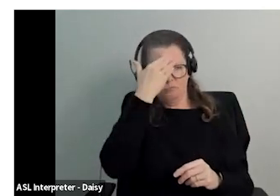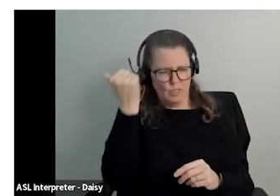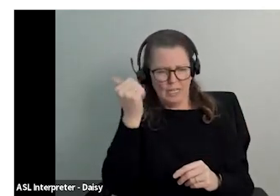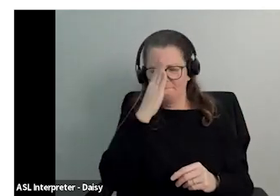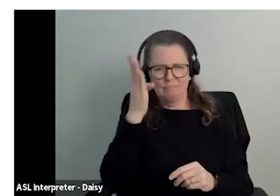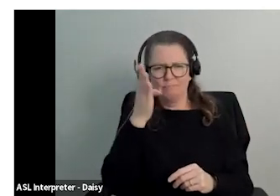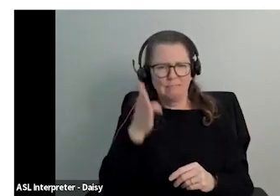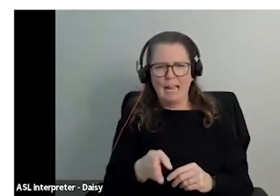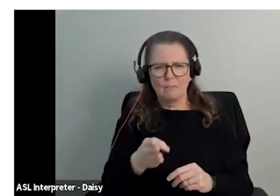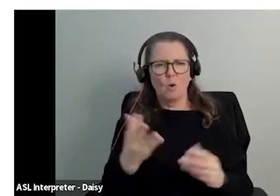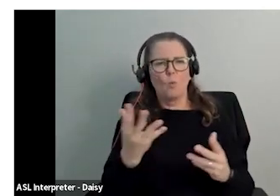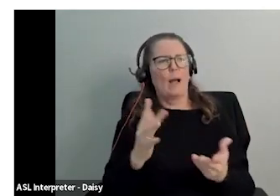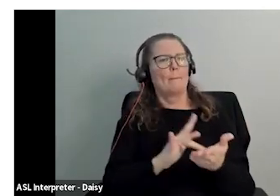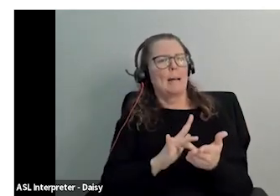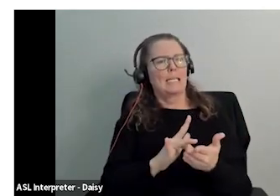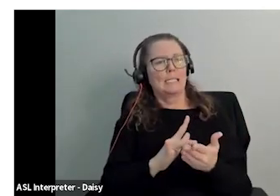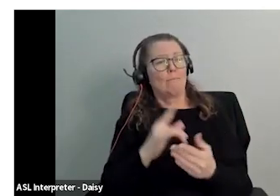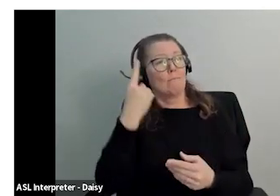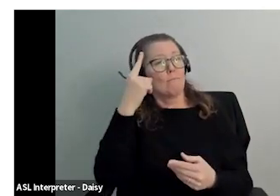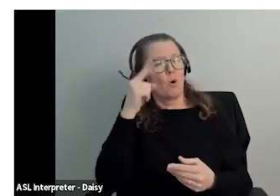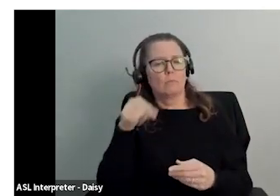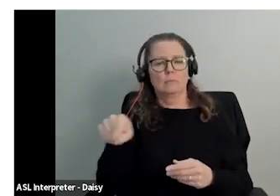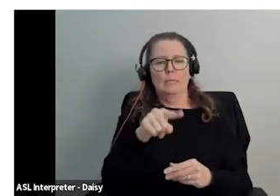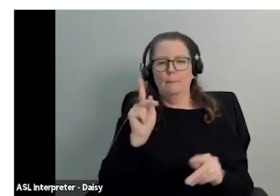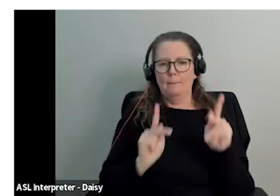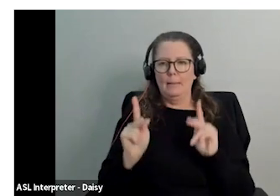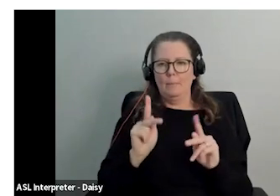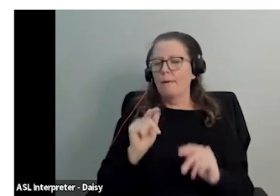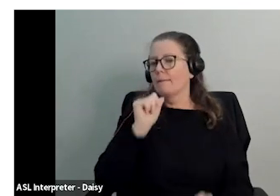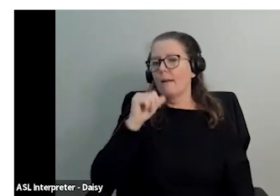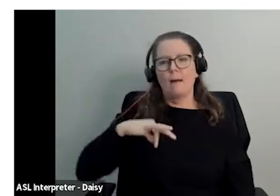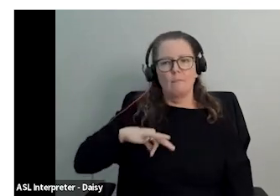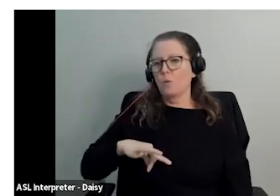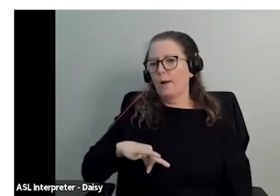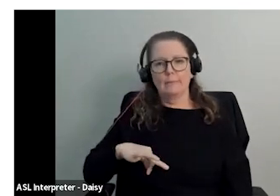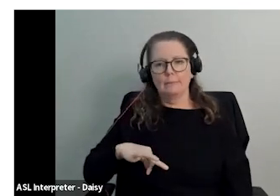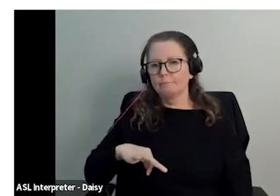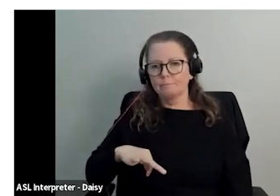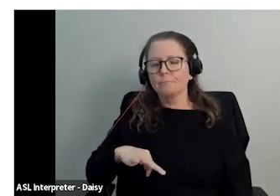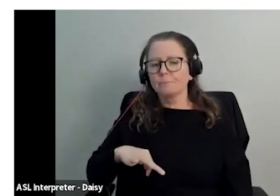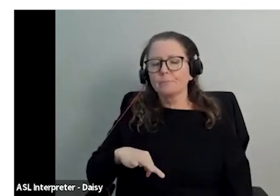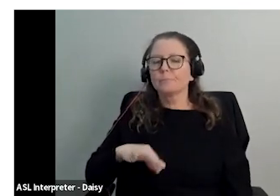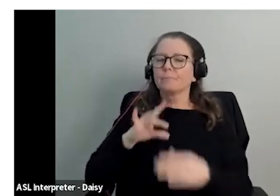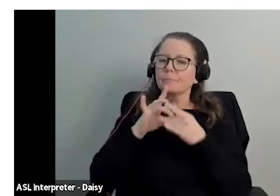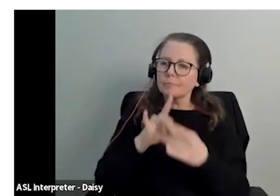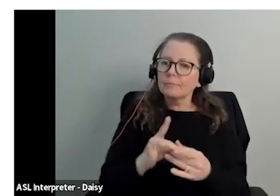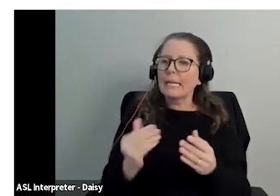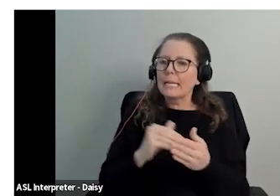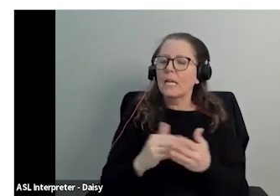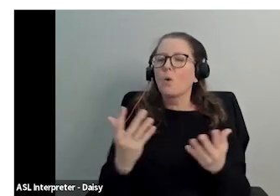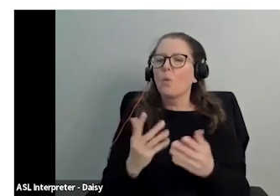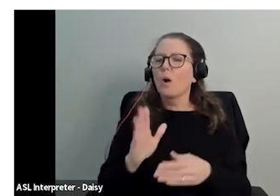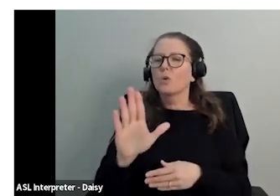try to never forget that medicine is for the people. It's not for the profits. And so it's really kind of tying to the values of your